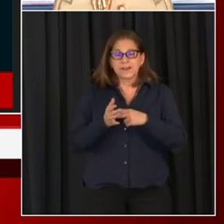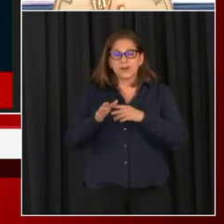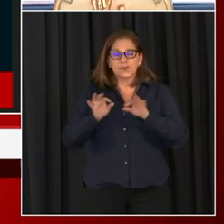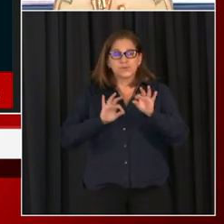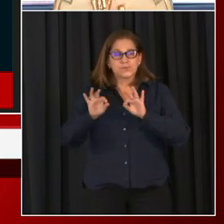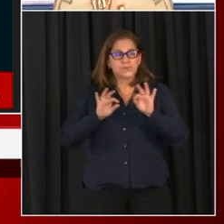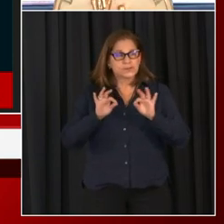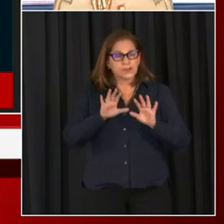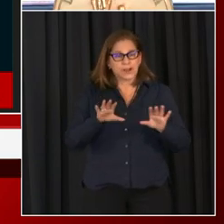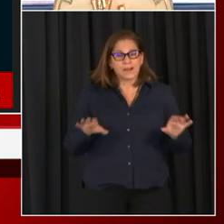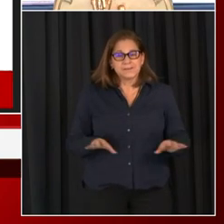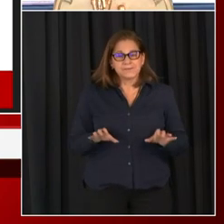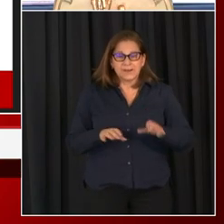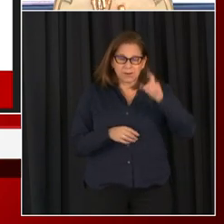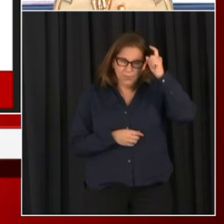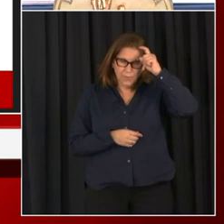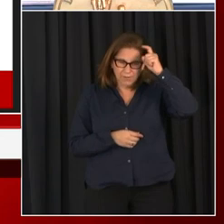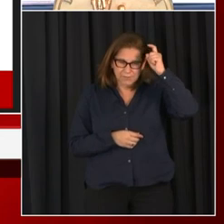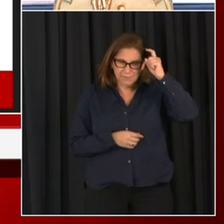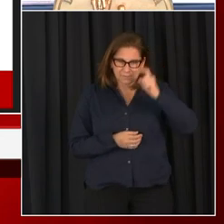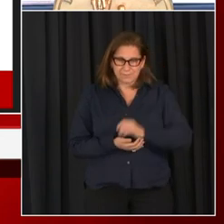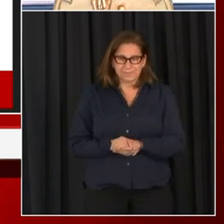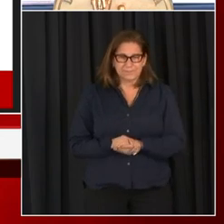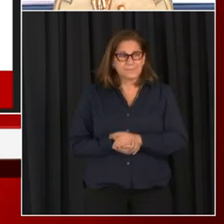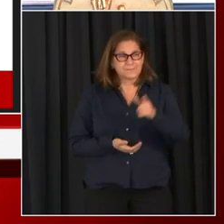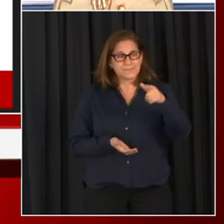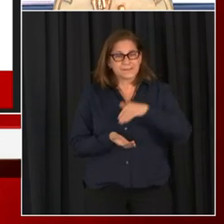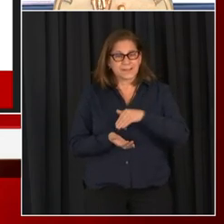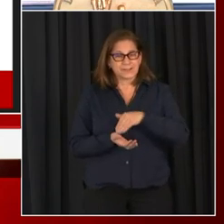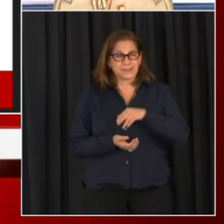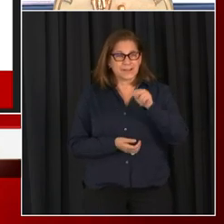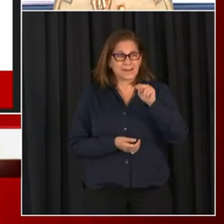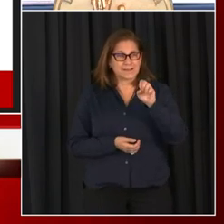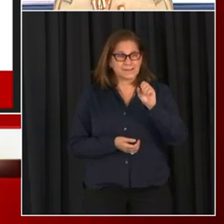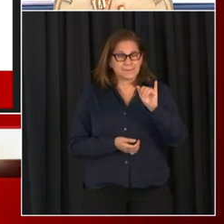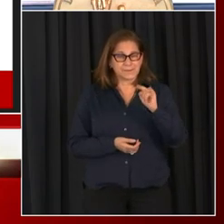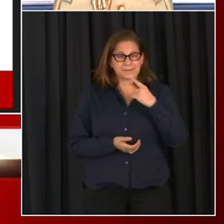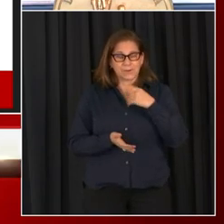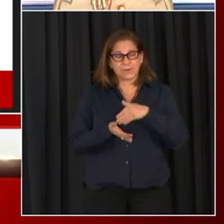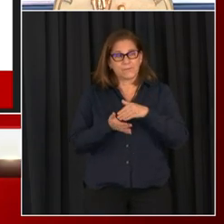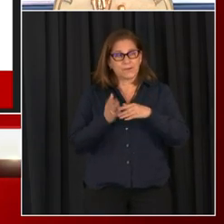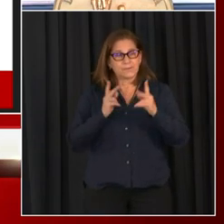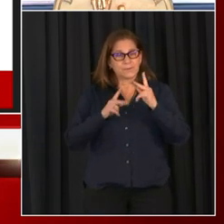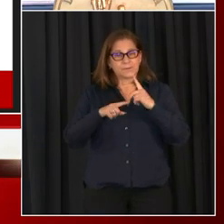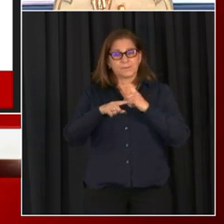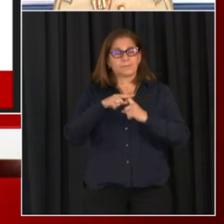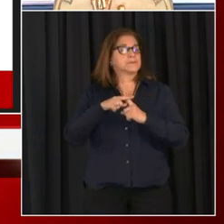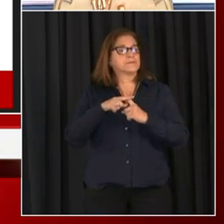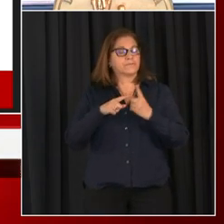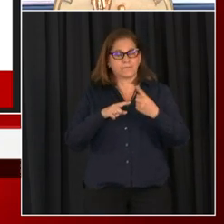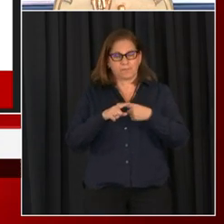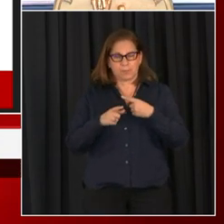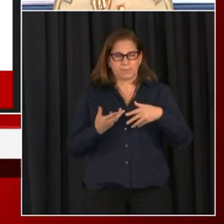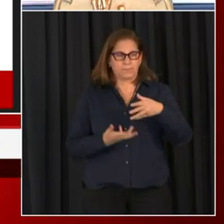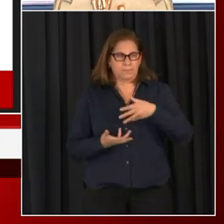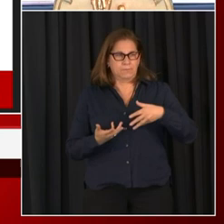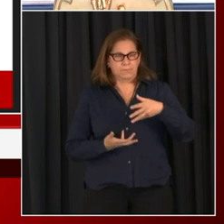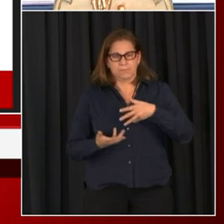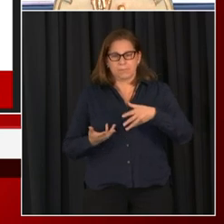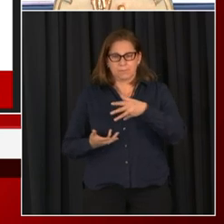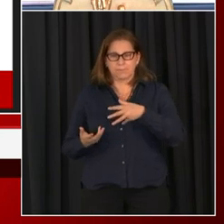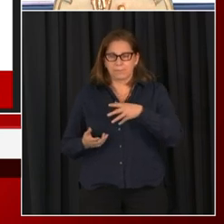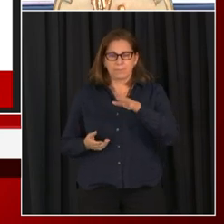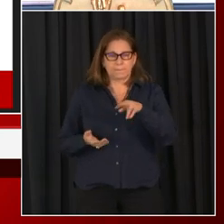you've heard Dr. Nesbitt say this frequently, is that we should continue to choose our activities wisely